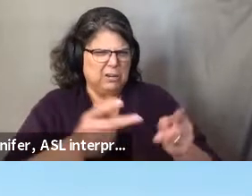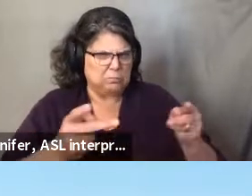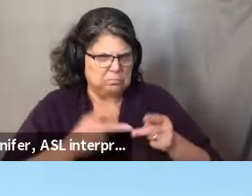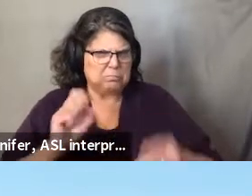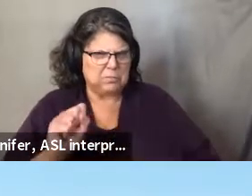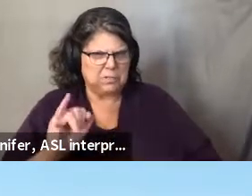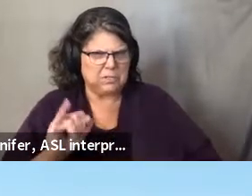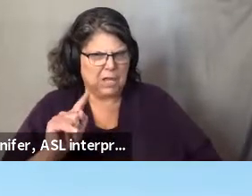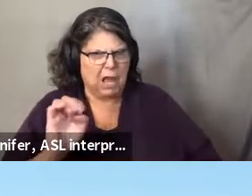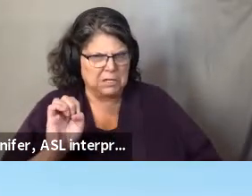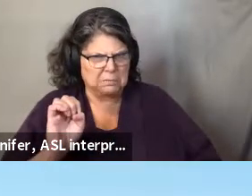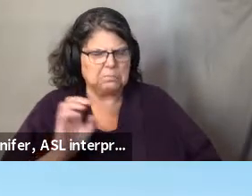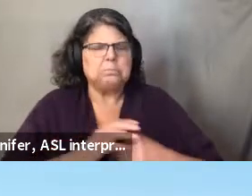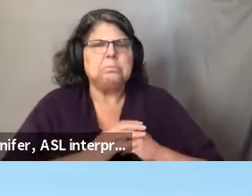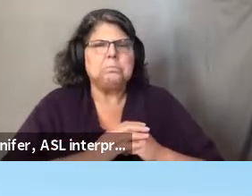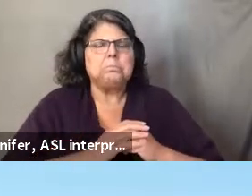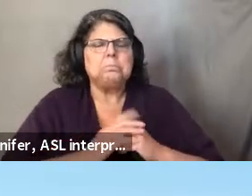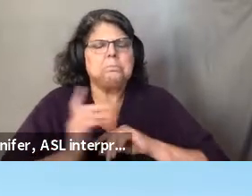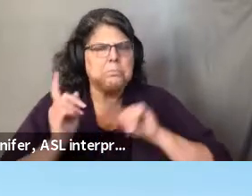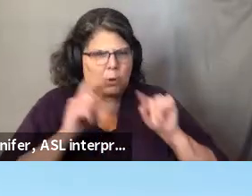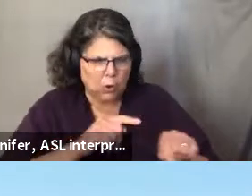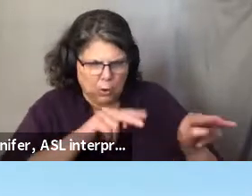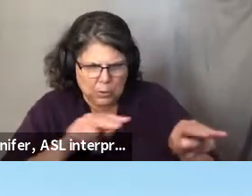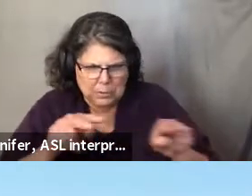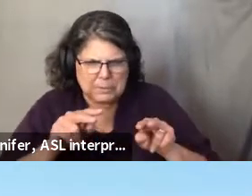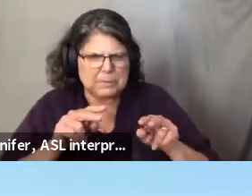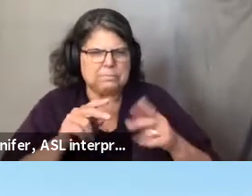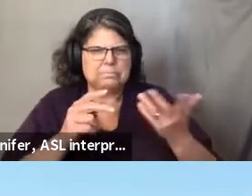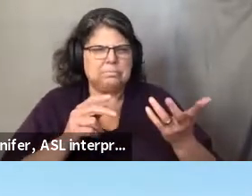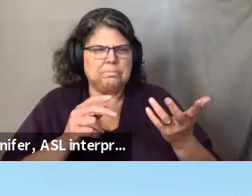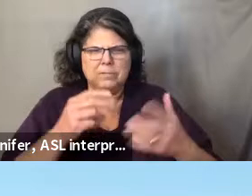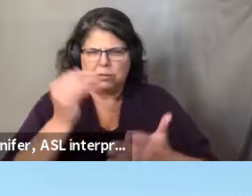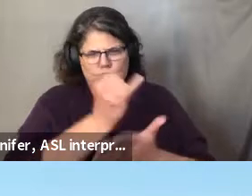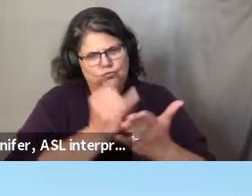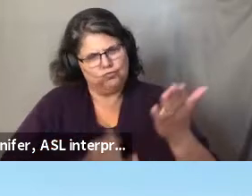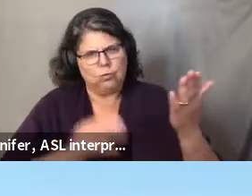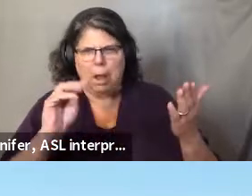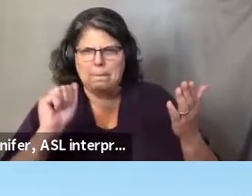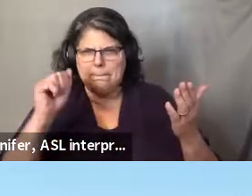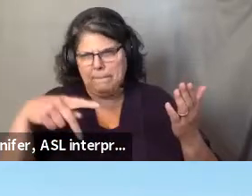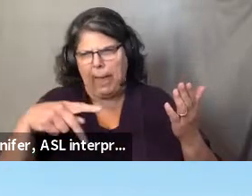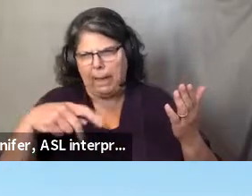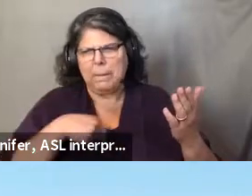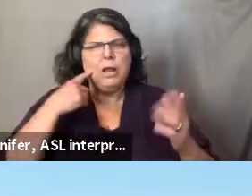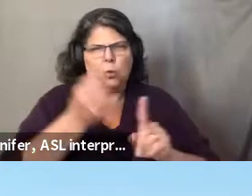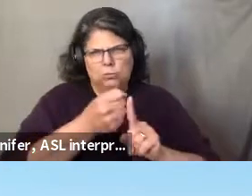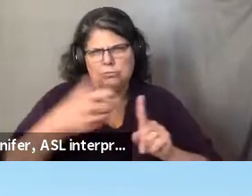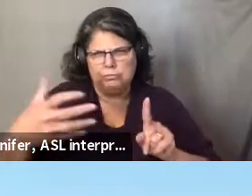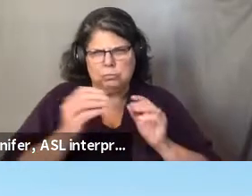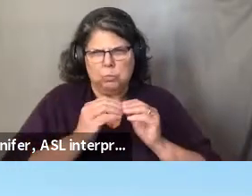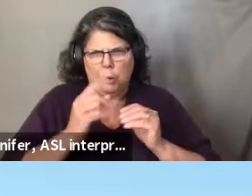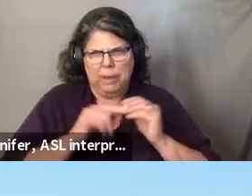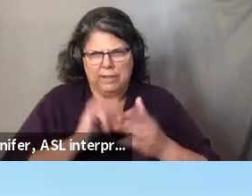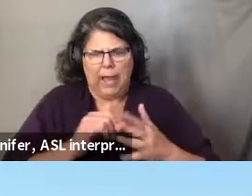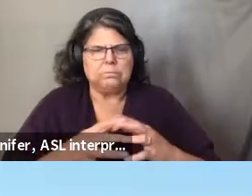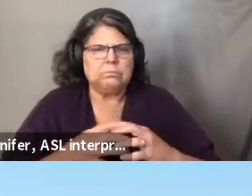and look at various different things. They draw a map, and again, I'll go into greater detail on that in further